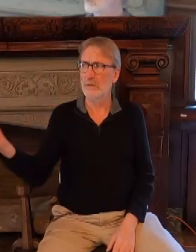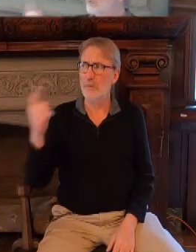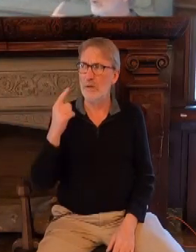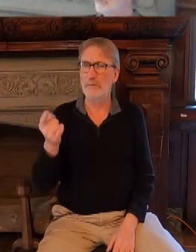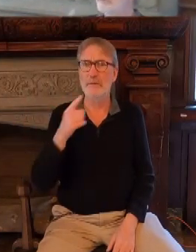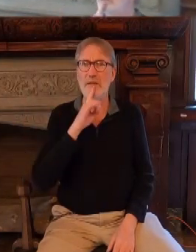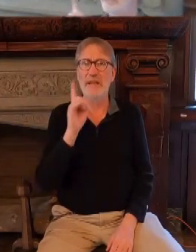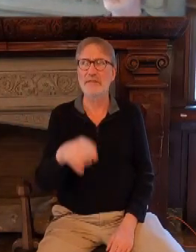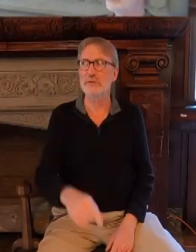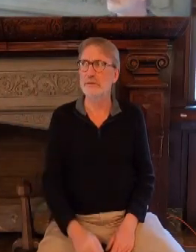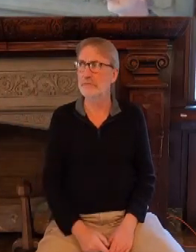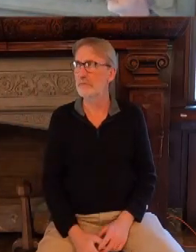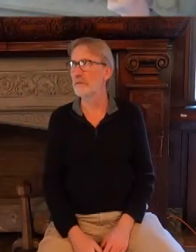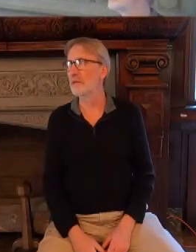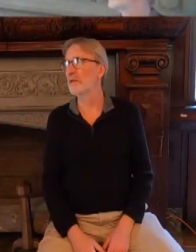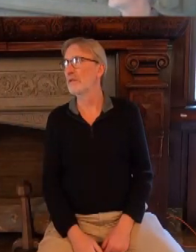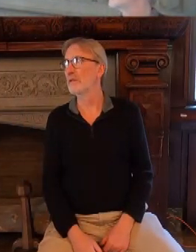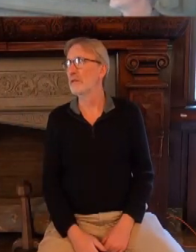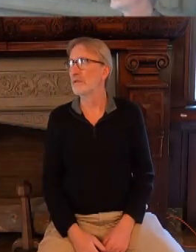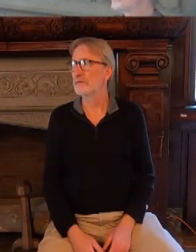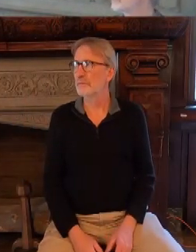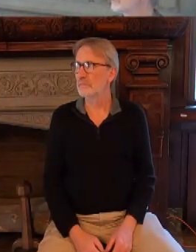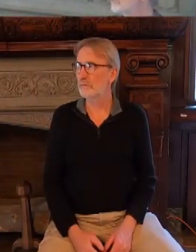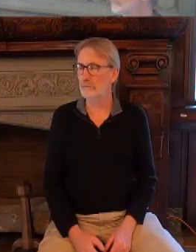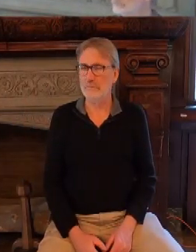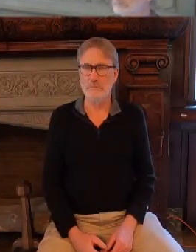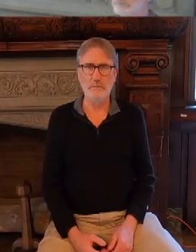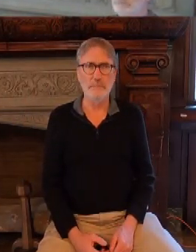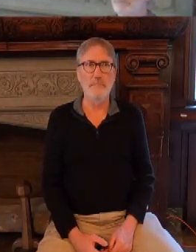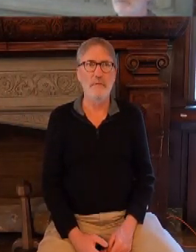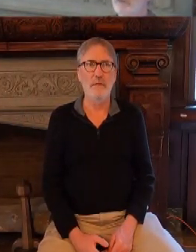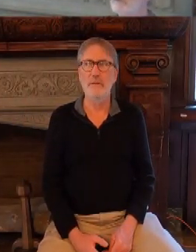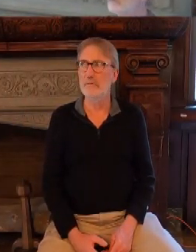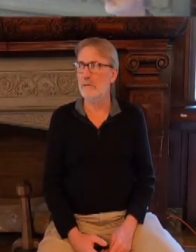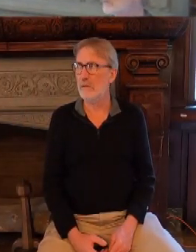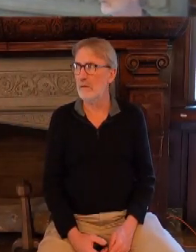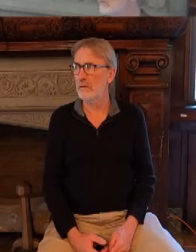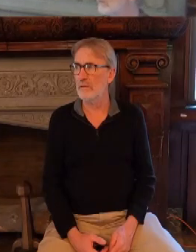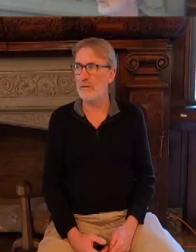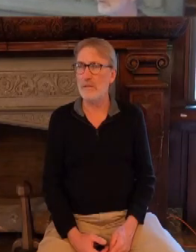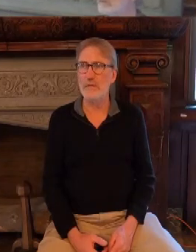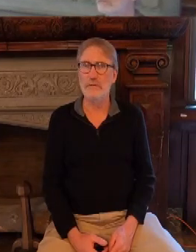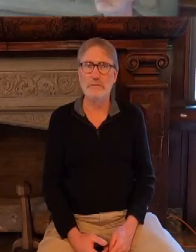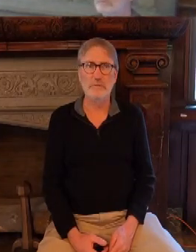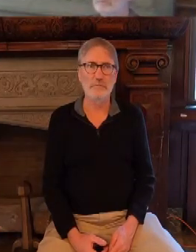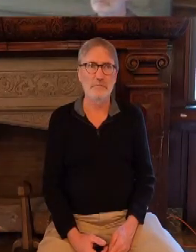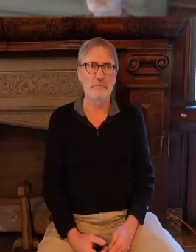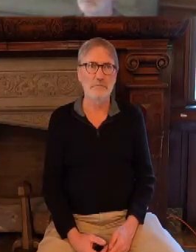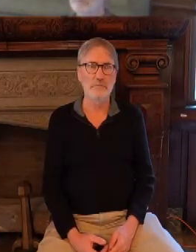you're on camera, and I'm going to roll with this mic. I'll talk to you.